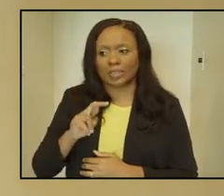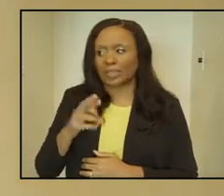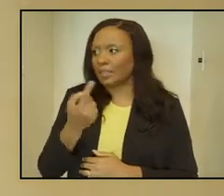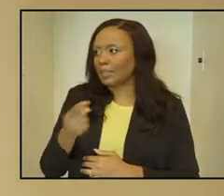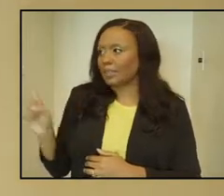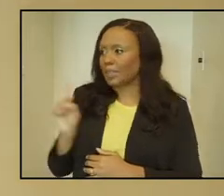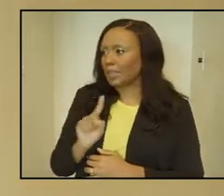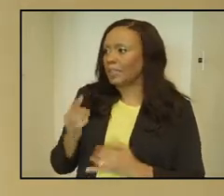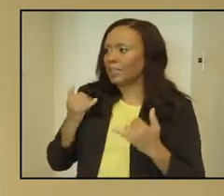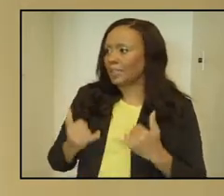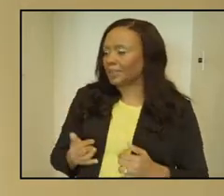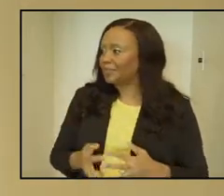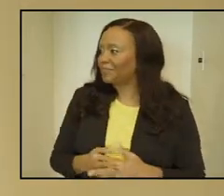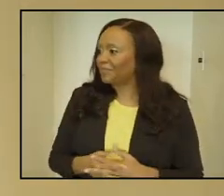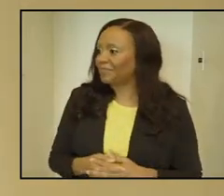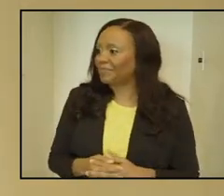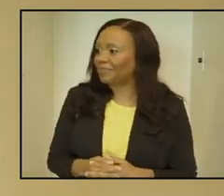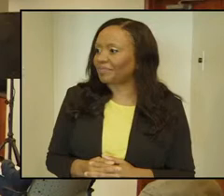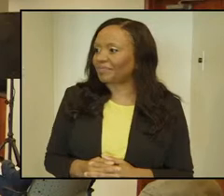Intellectual Property.